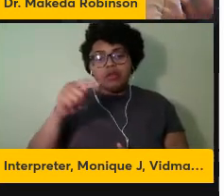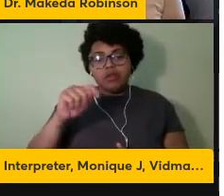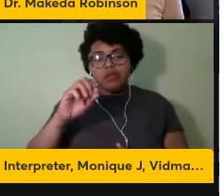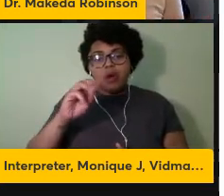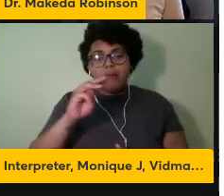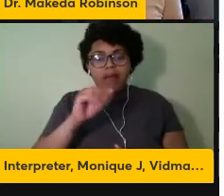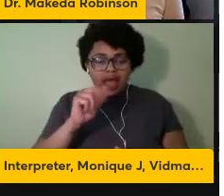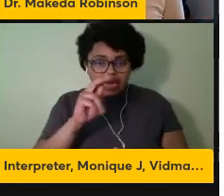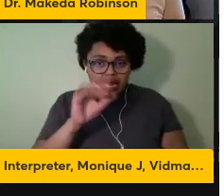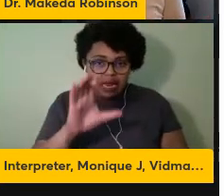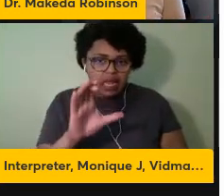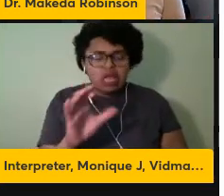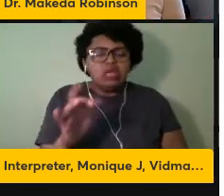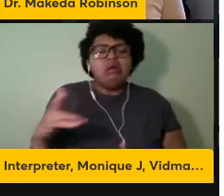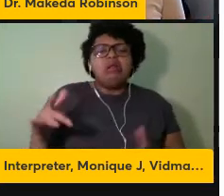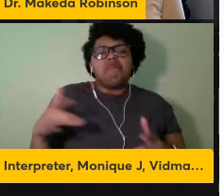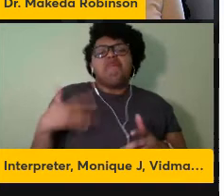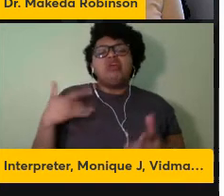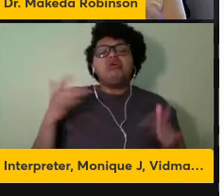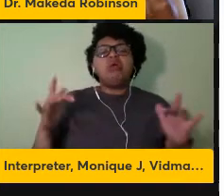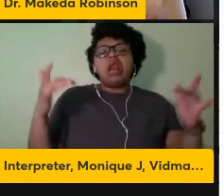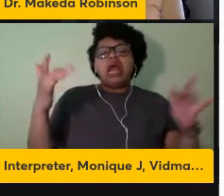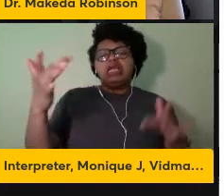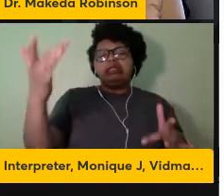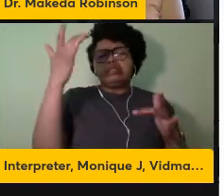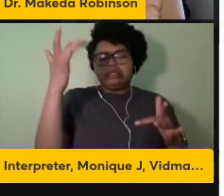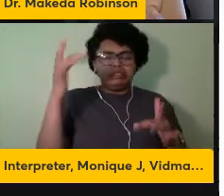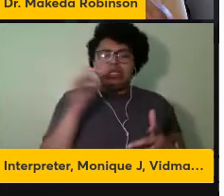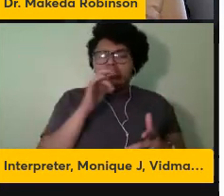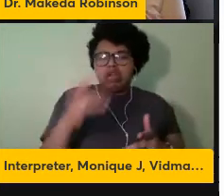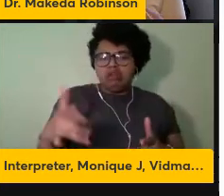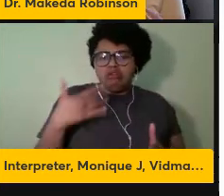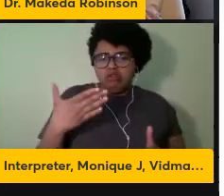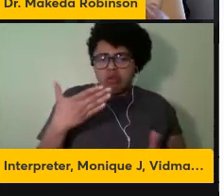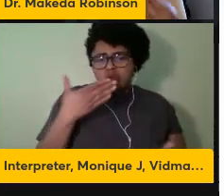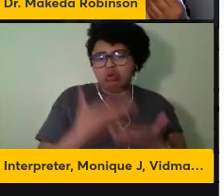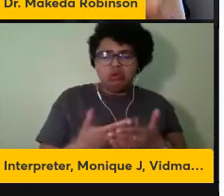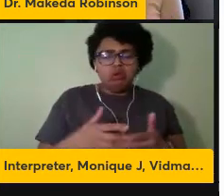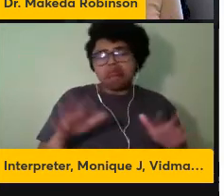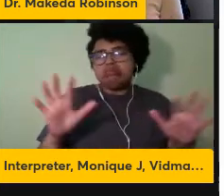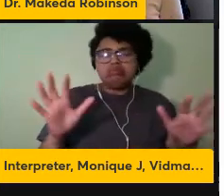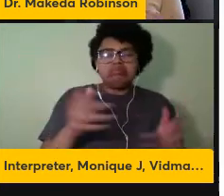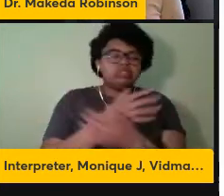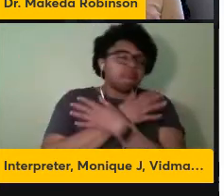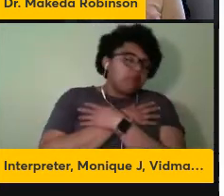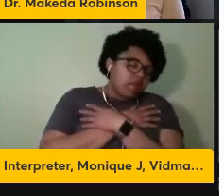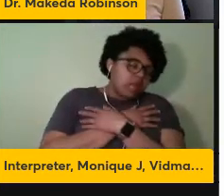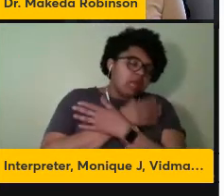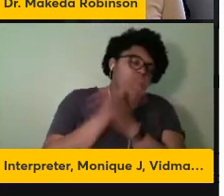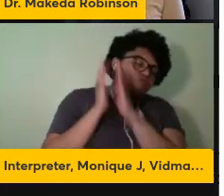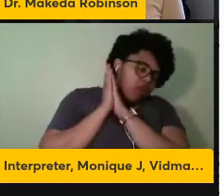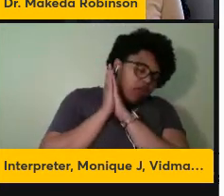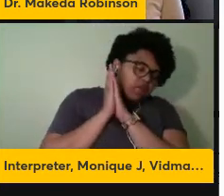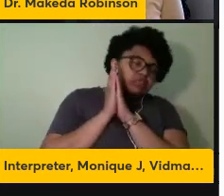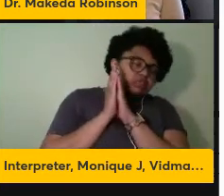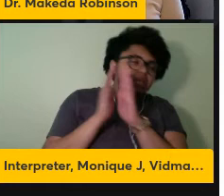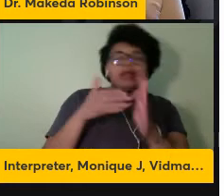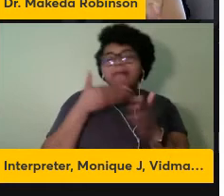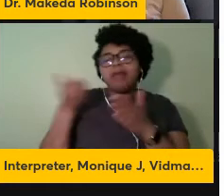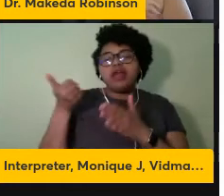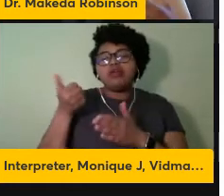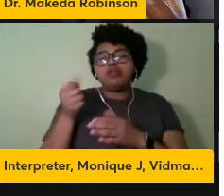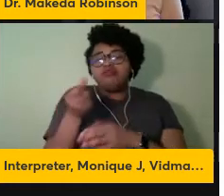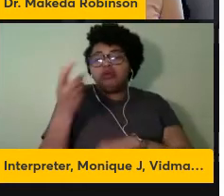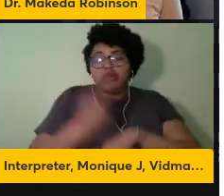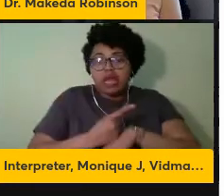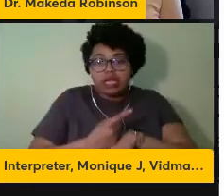but would more or less recover. But there were another subset of patients that would go on to develop severe disease. And